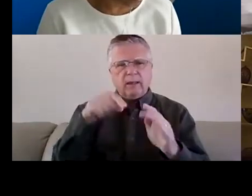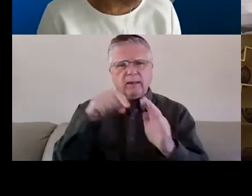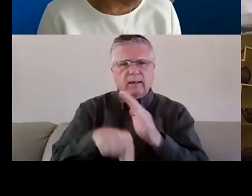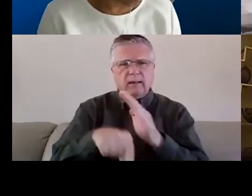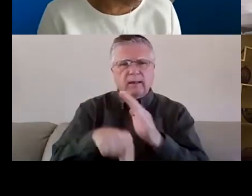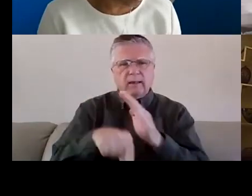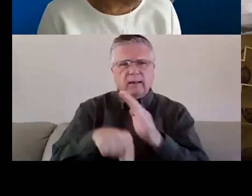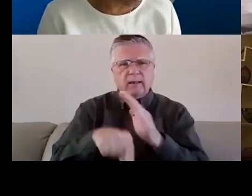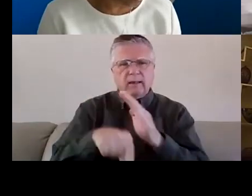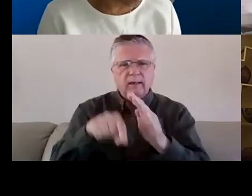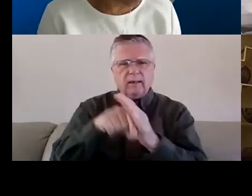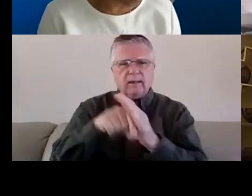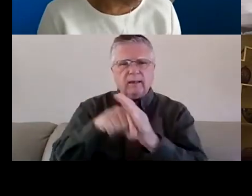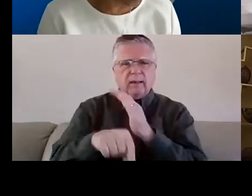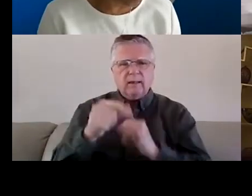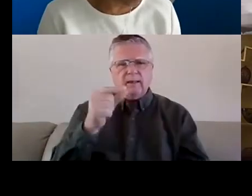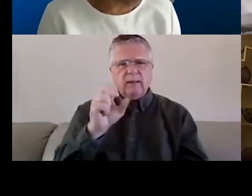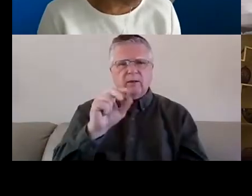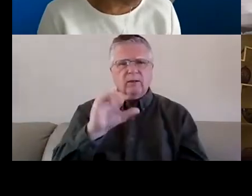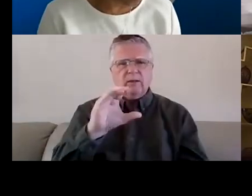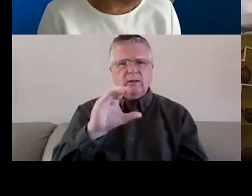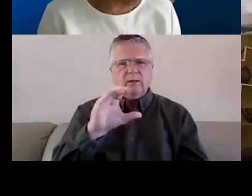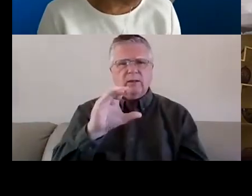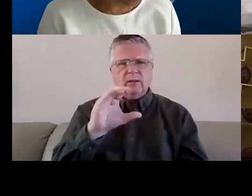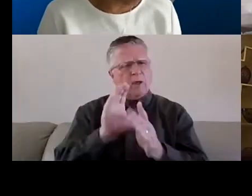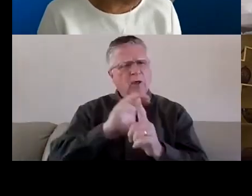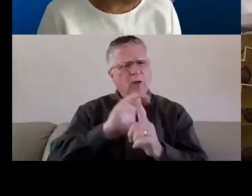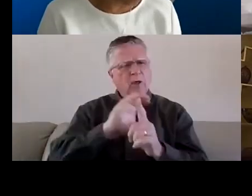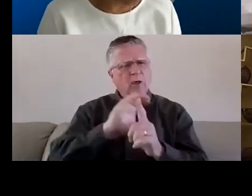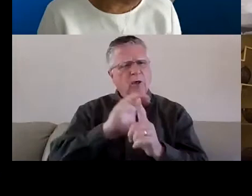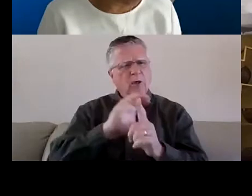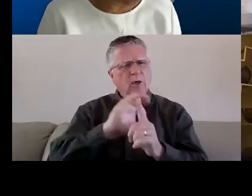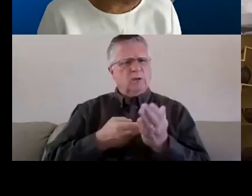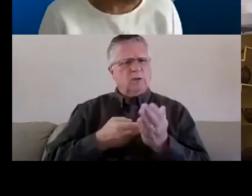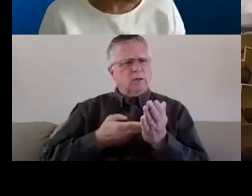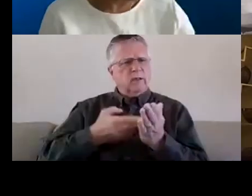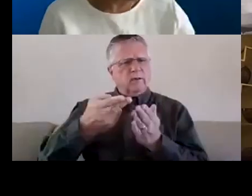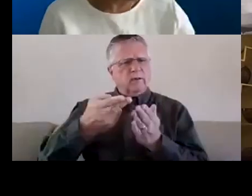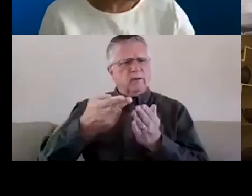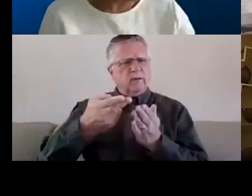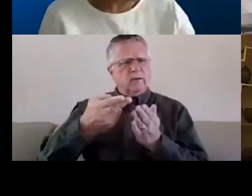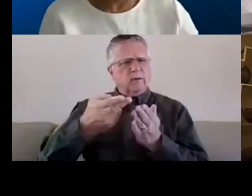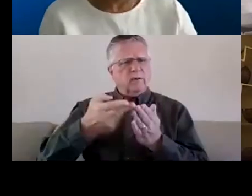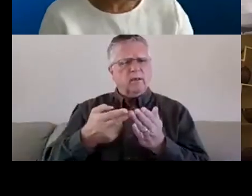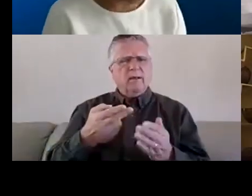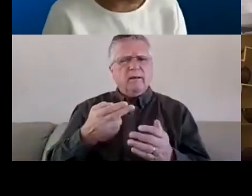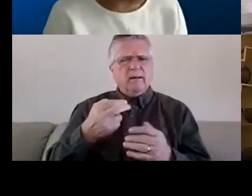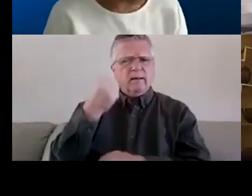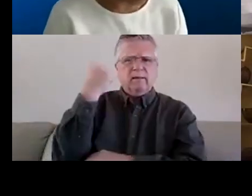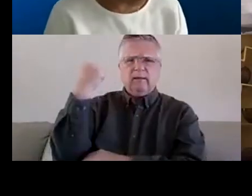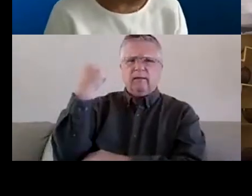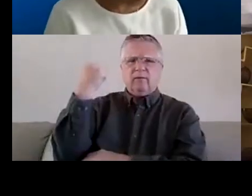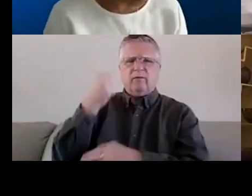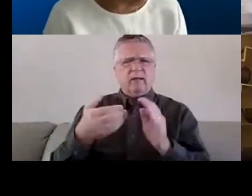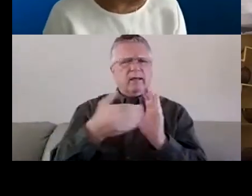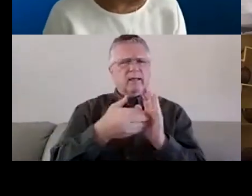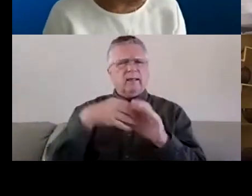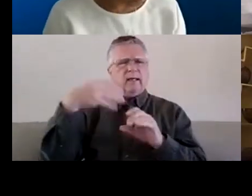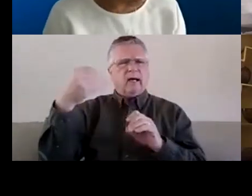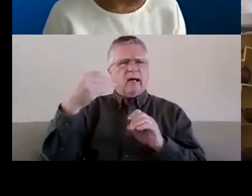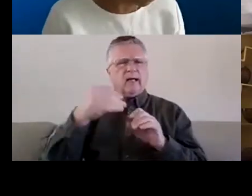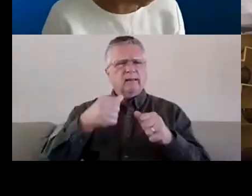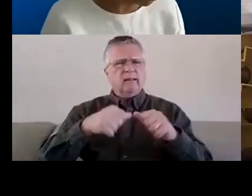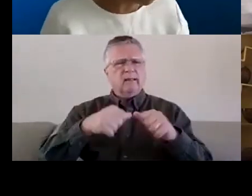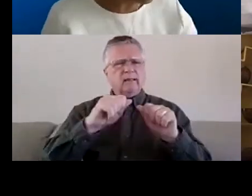develop our cultural integrity and all respects free from any external attempt by the state or any agencies